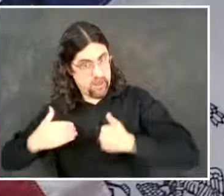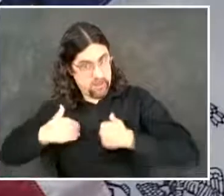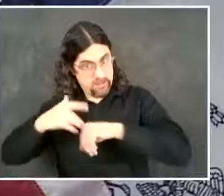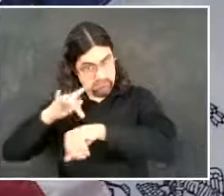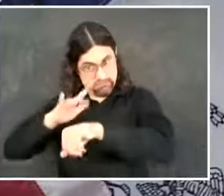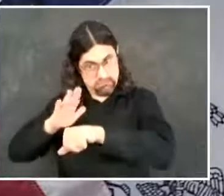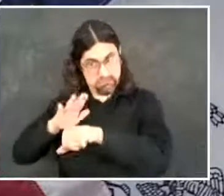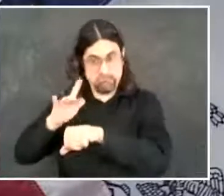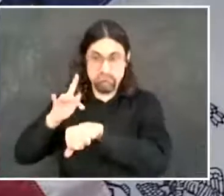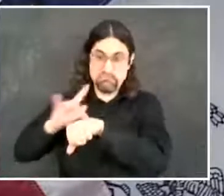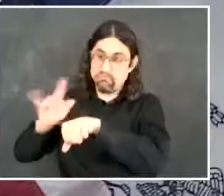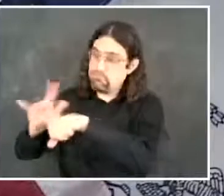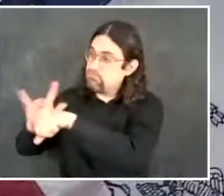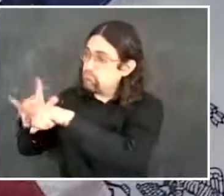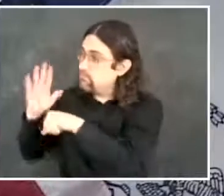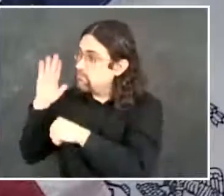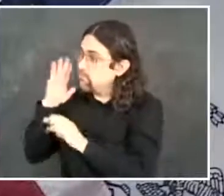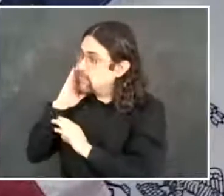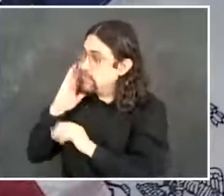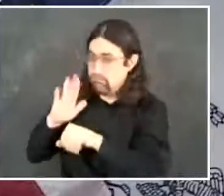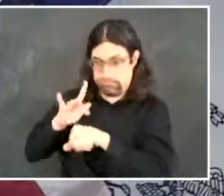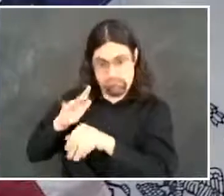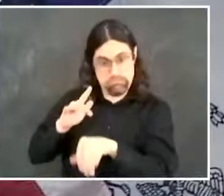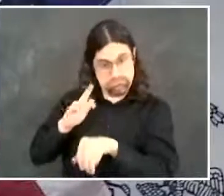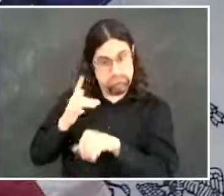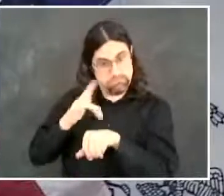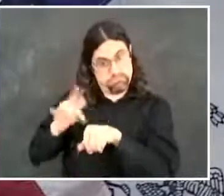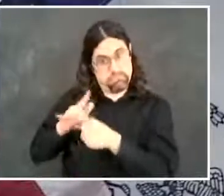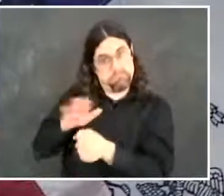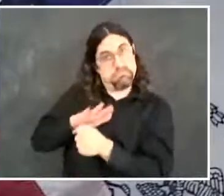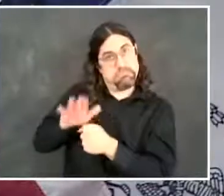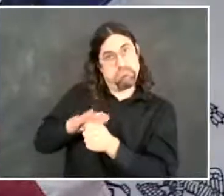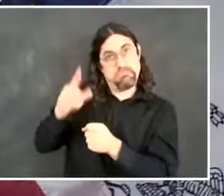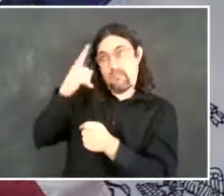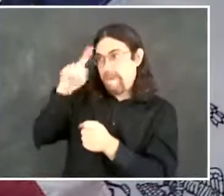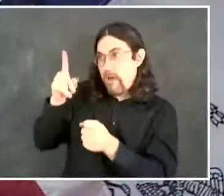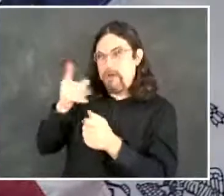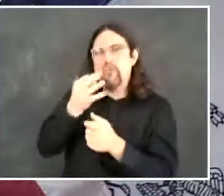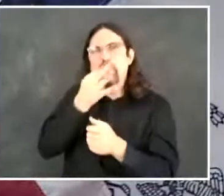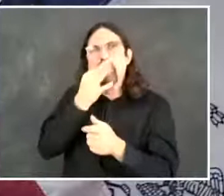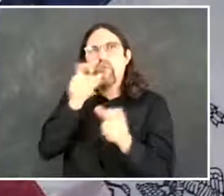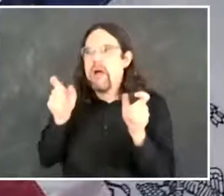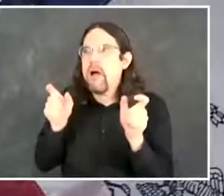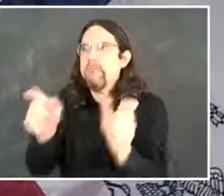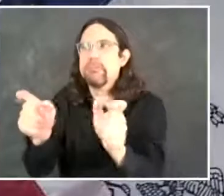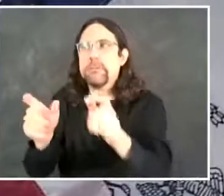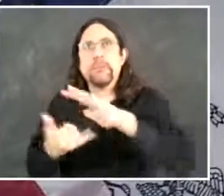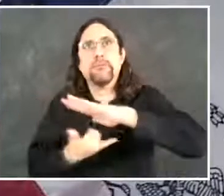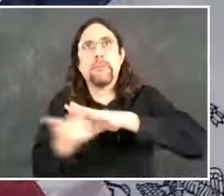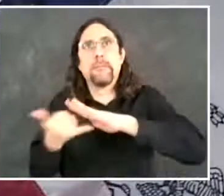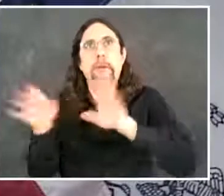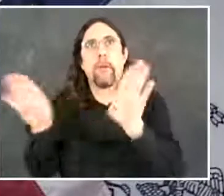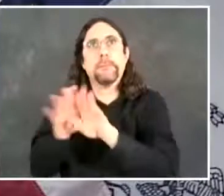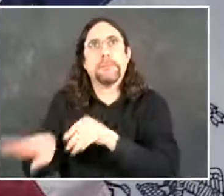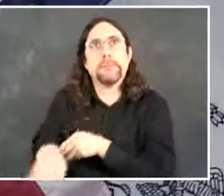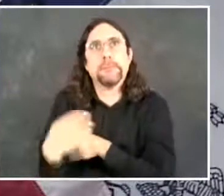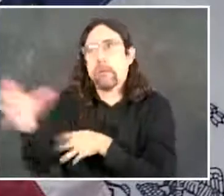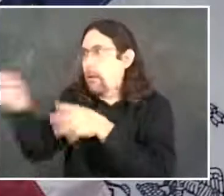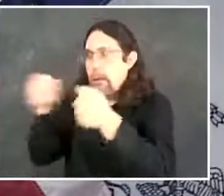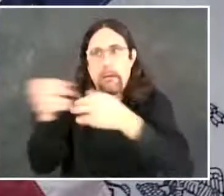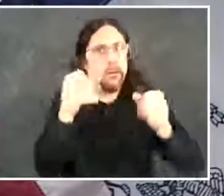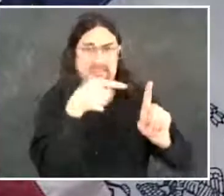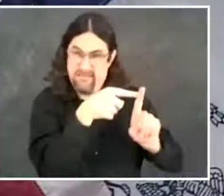You know, I'm going to give you my view, having been to safe havens and seen them. I wouldn't say, again, I'm not going to